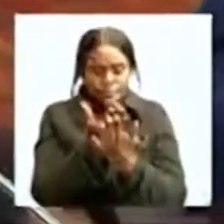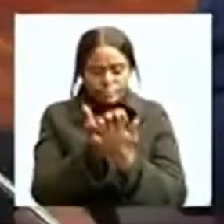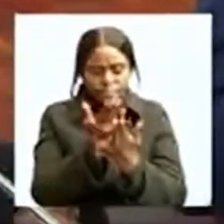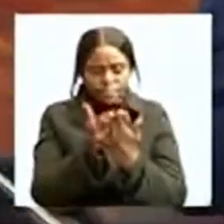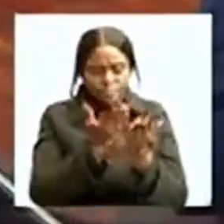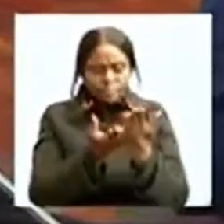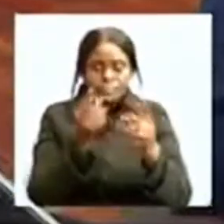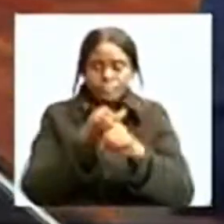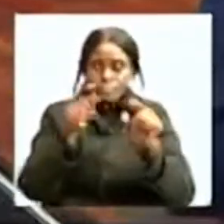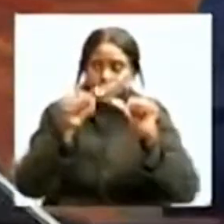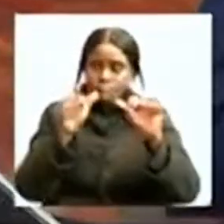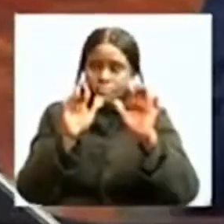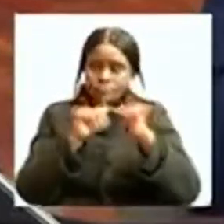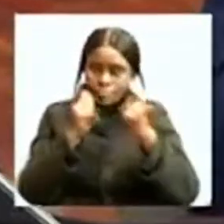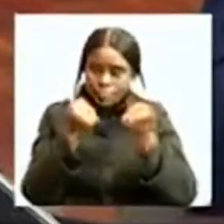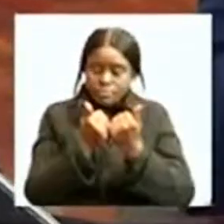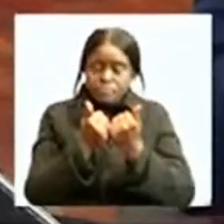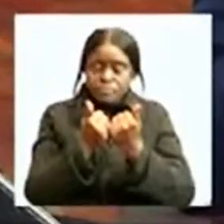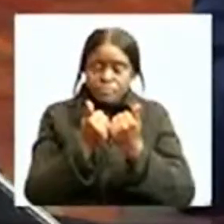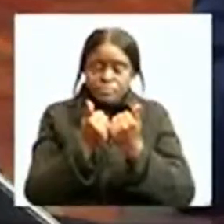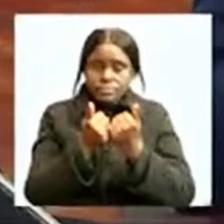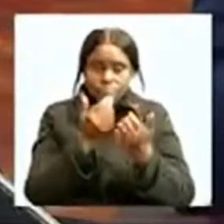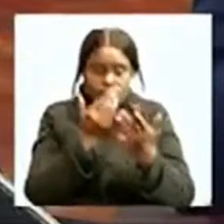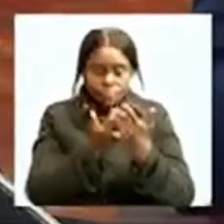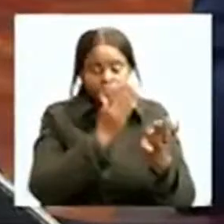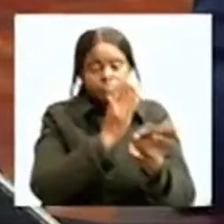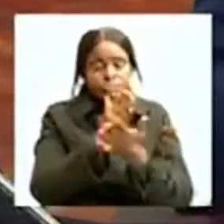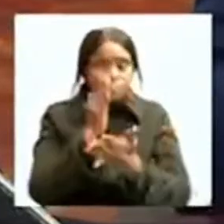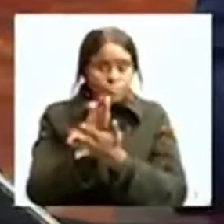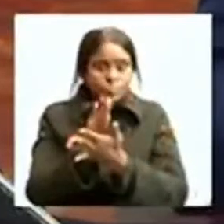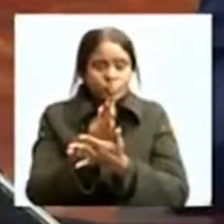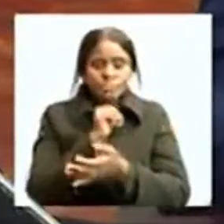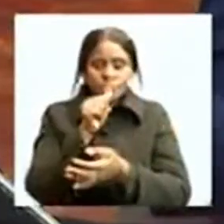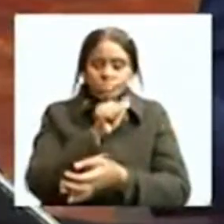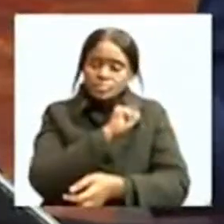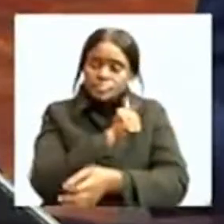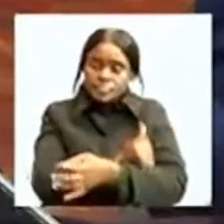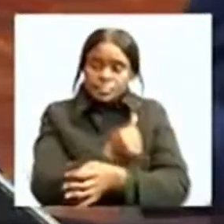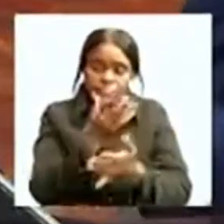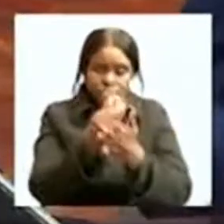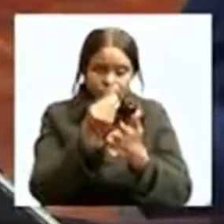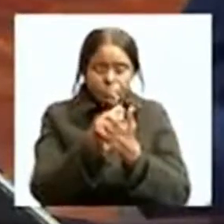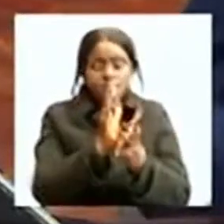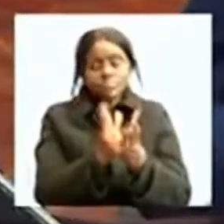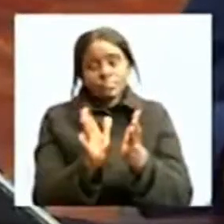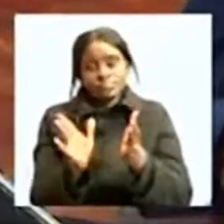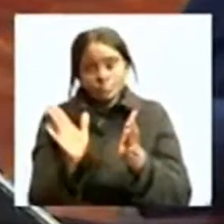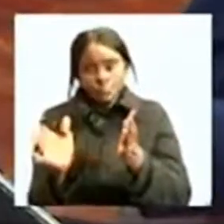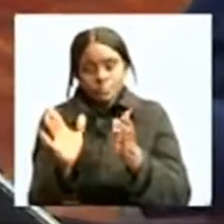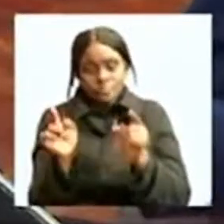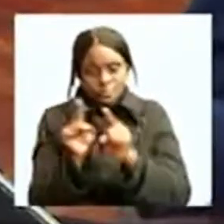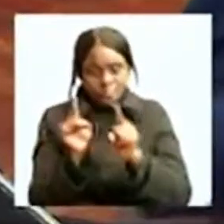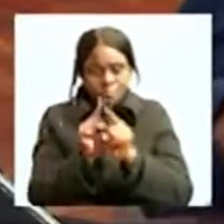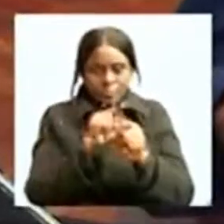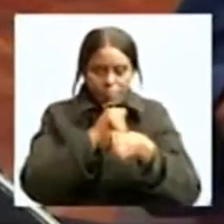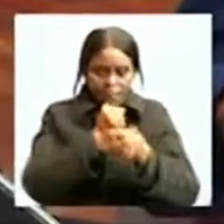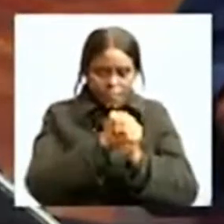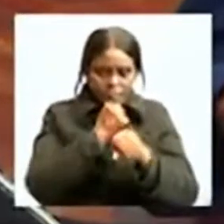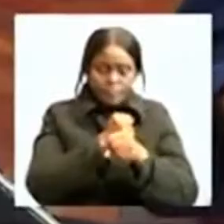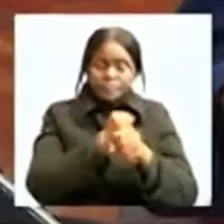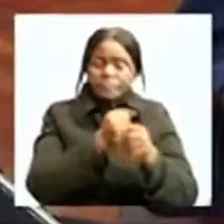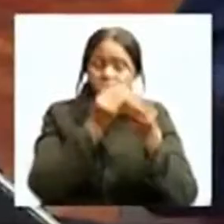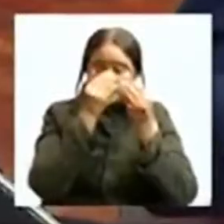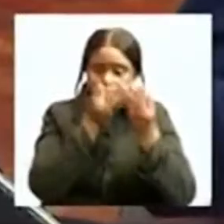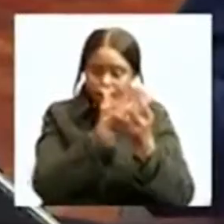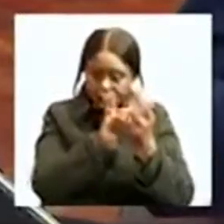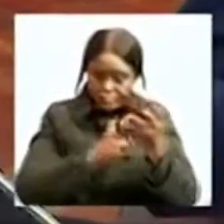Recommendations from the Auditor General. Prevent unauthorized fund diversion. Enforce strict adherence